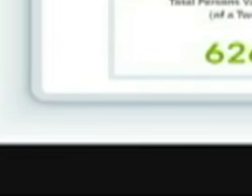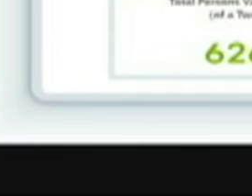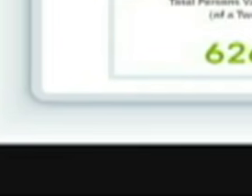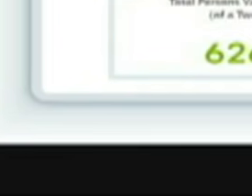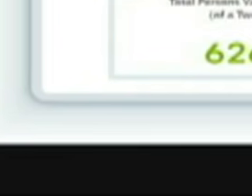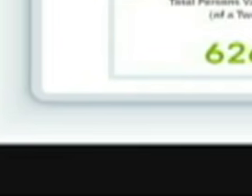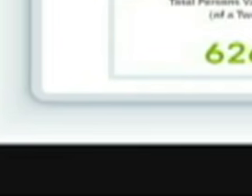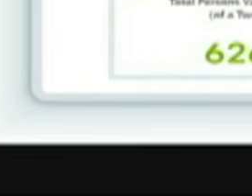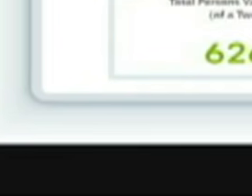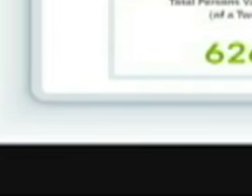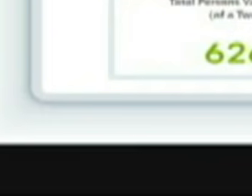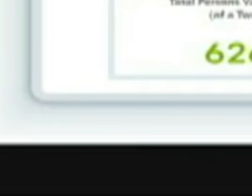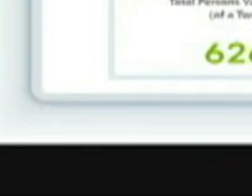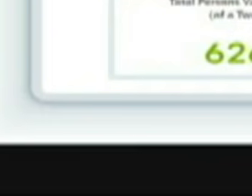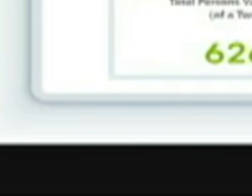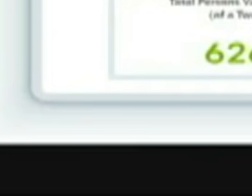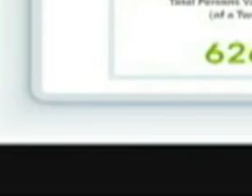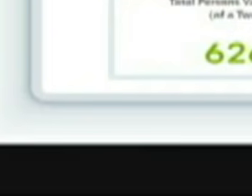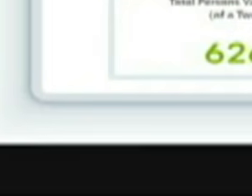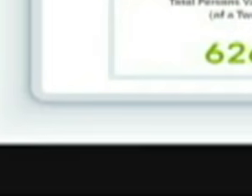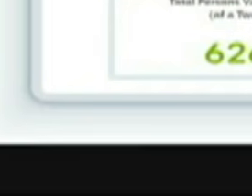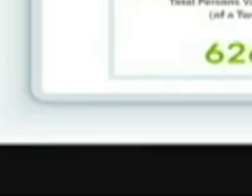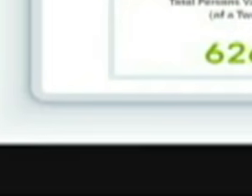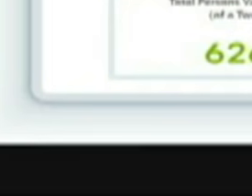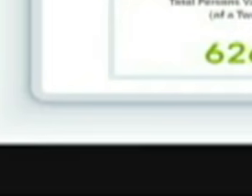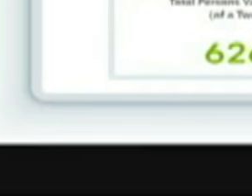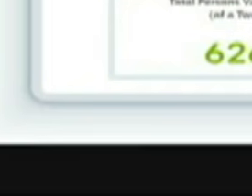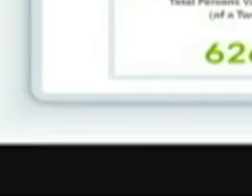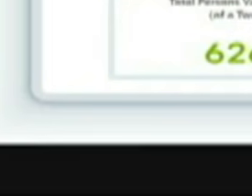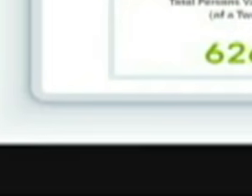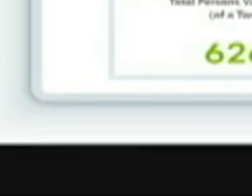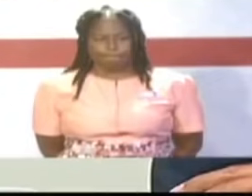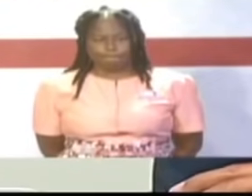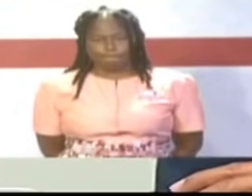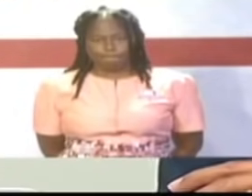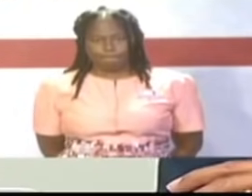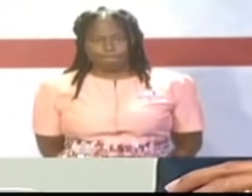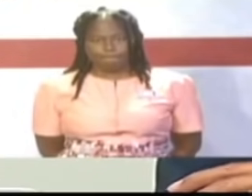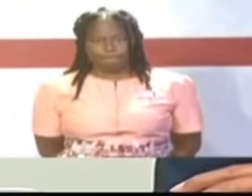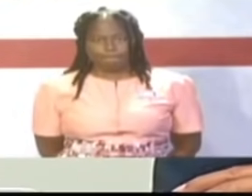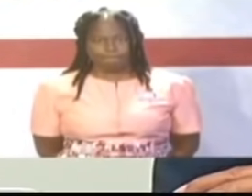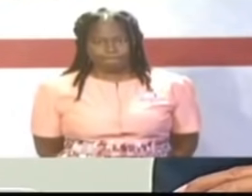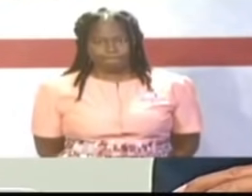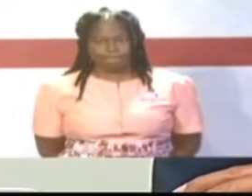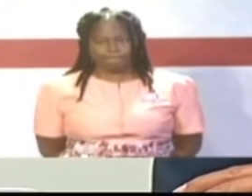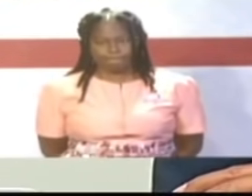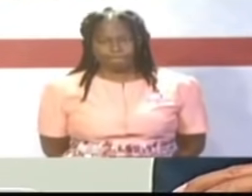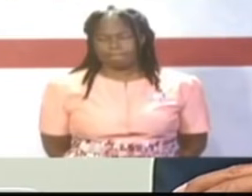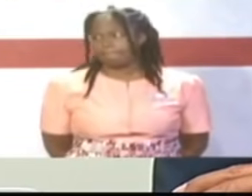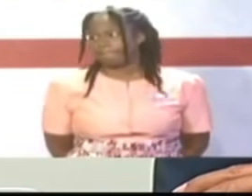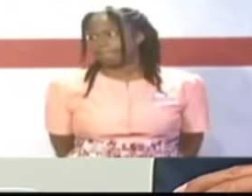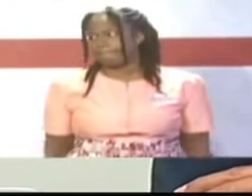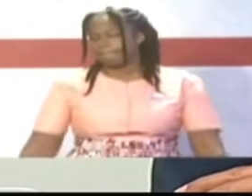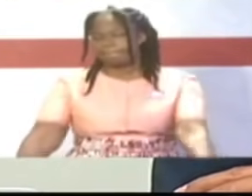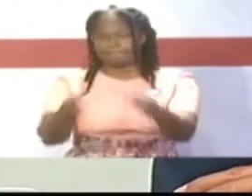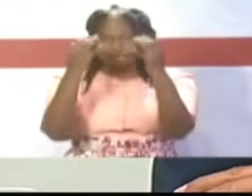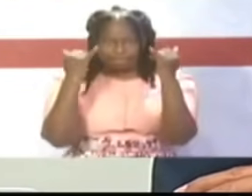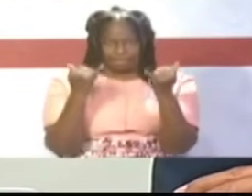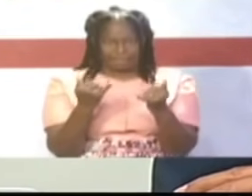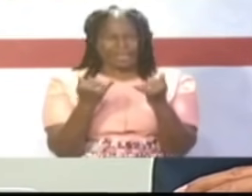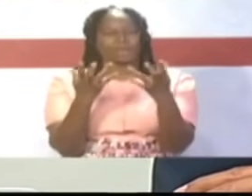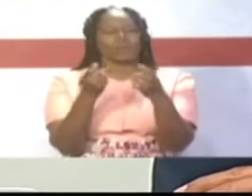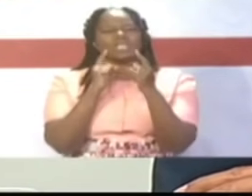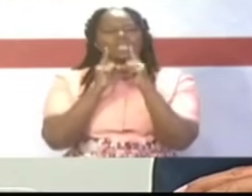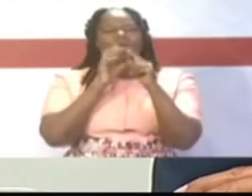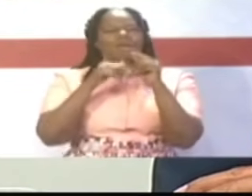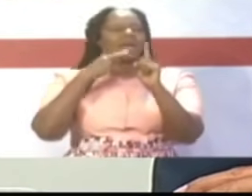a very positive development in our battle against COVID-19. This very